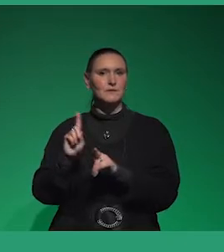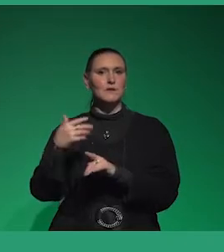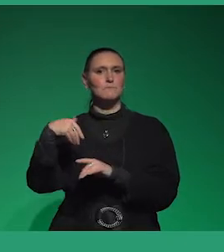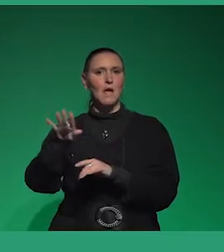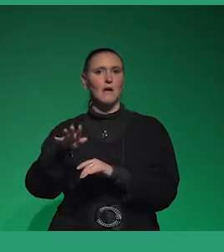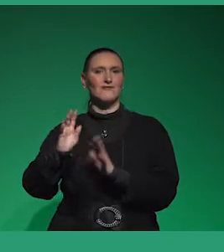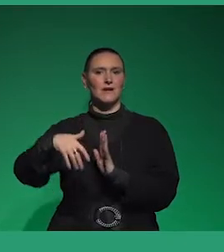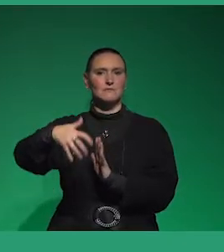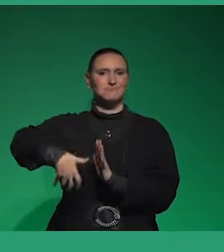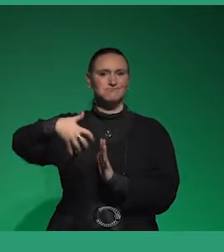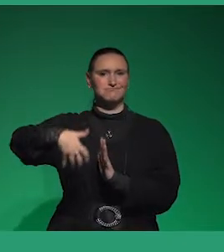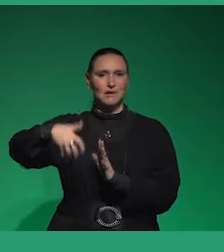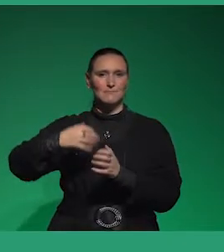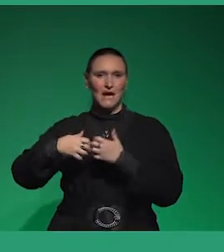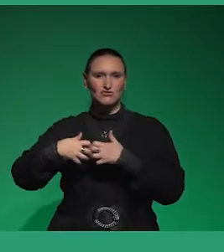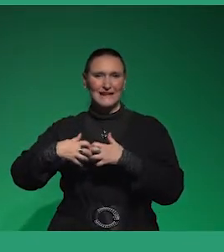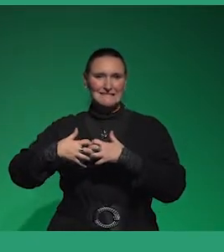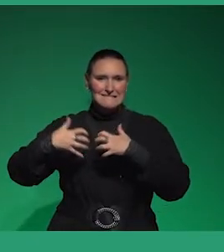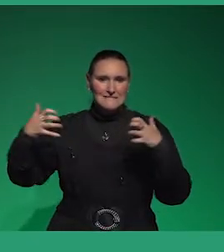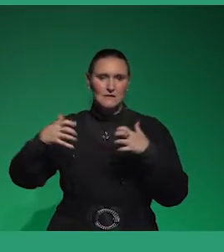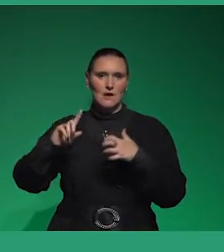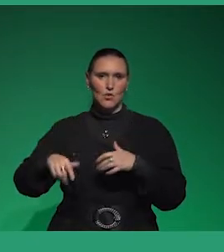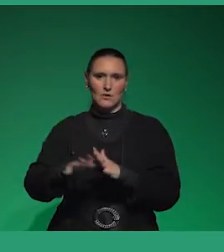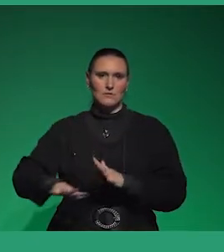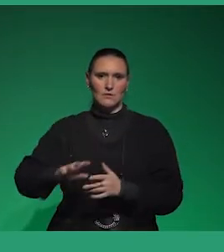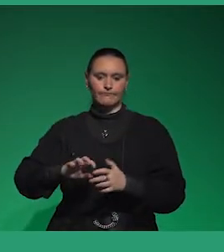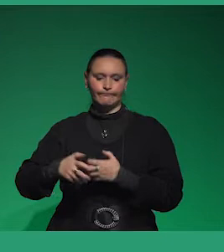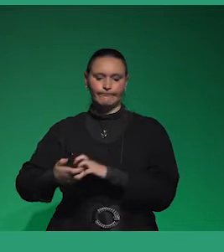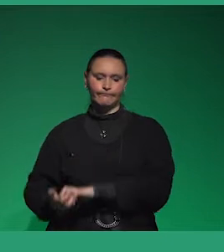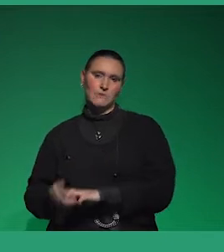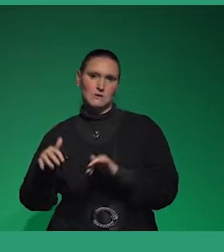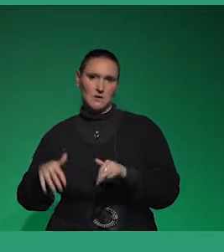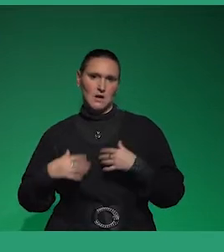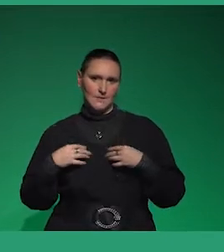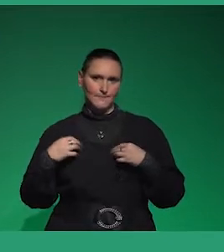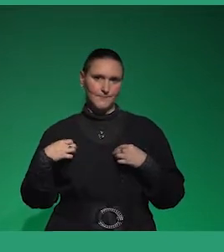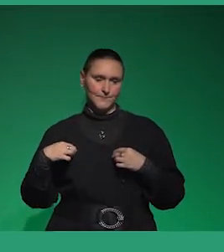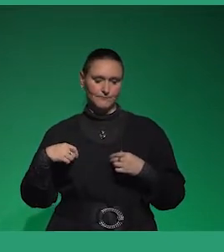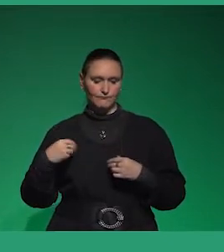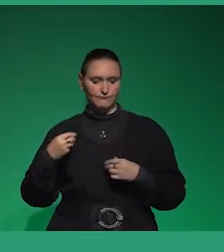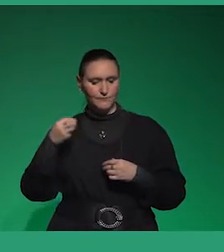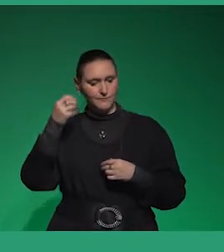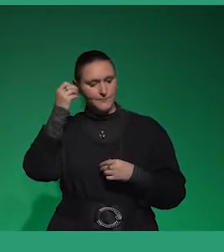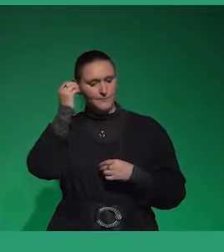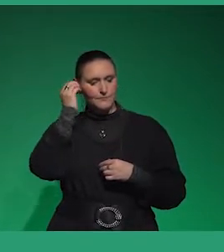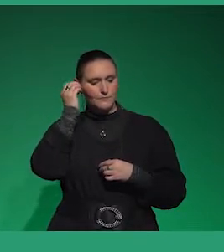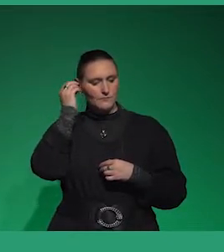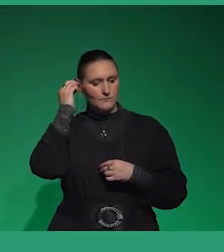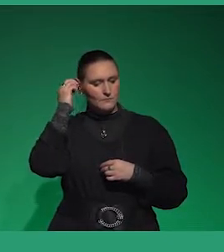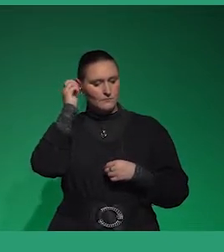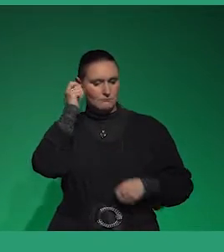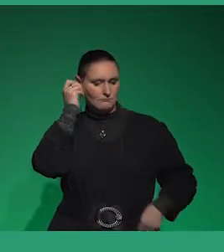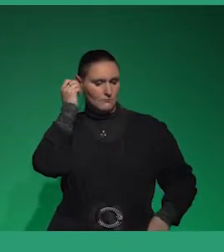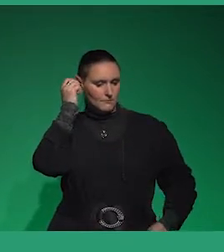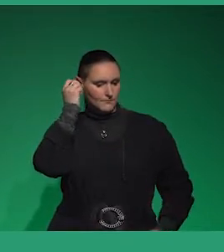harvest, so that at the end, little carbon really stays on site. We then looked into greenhouse gas emissions. Yeah,